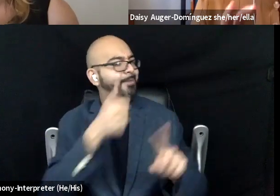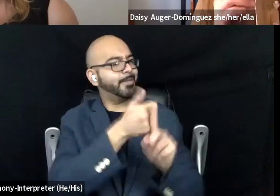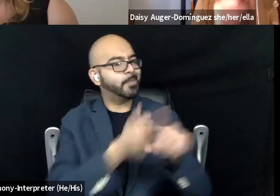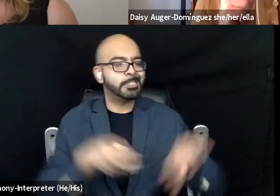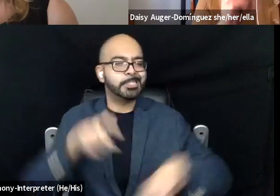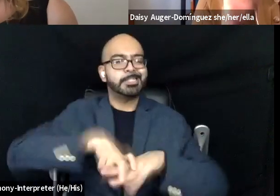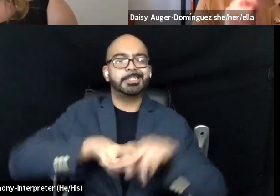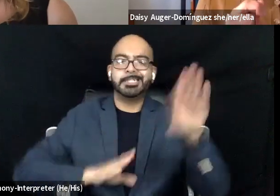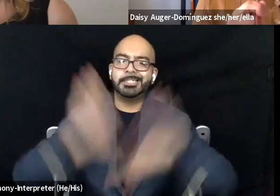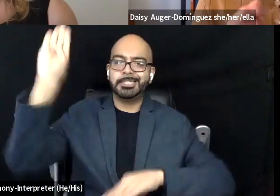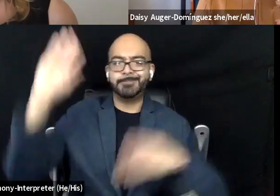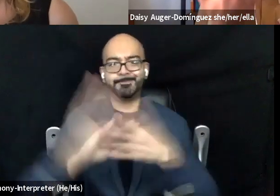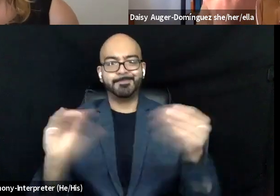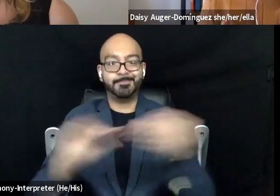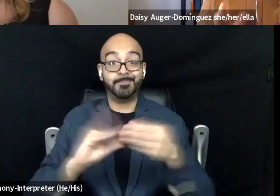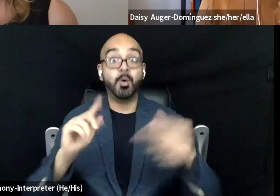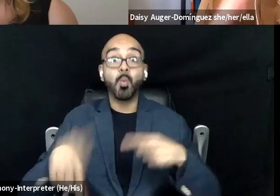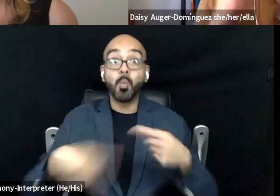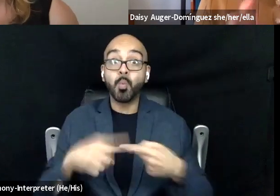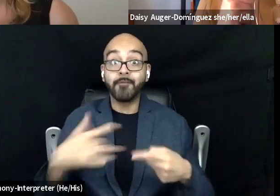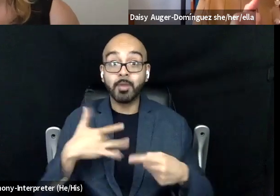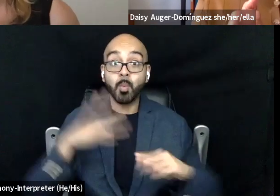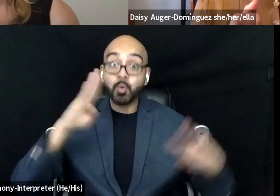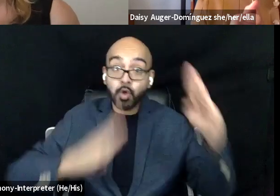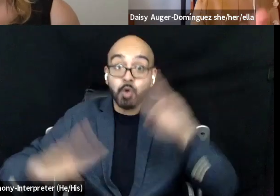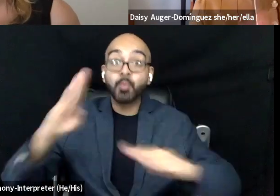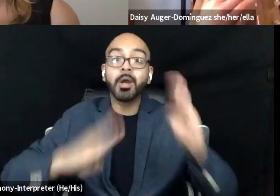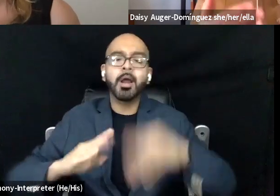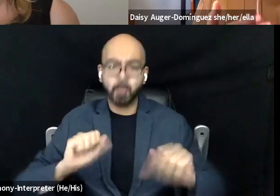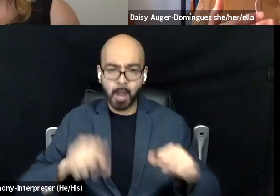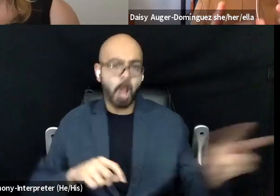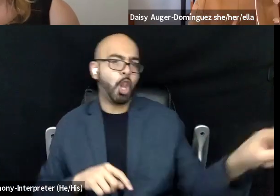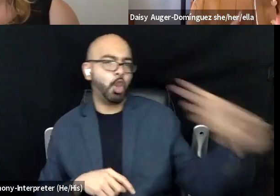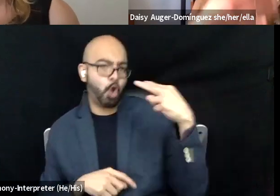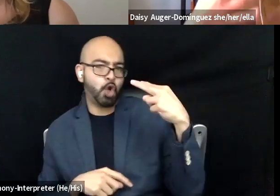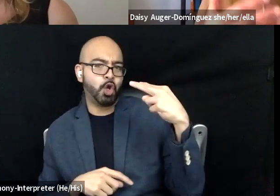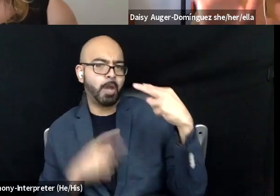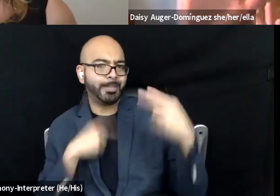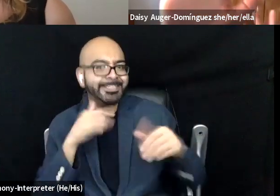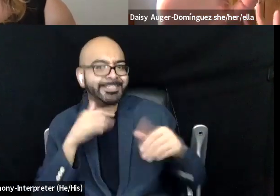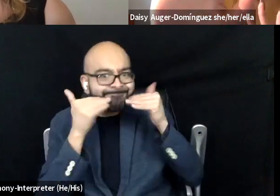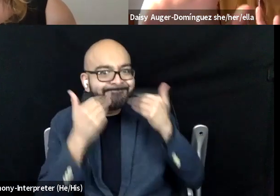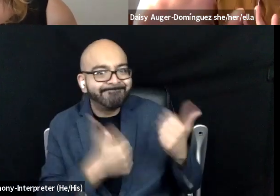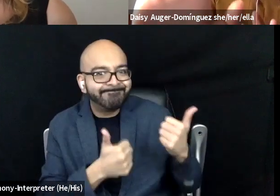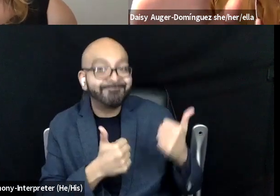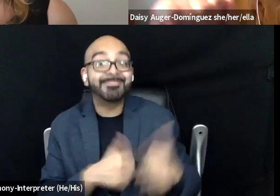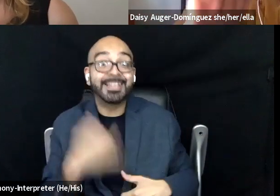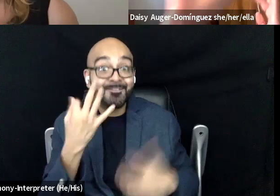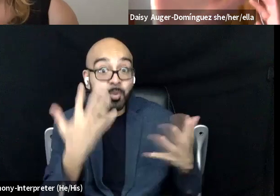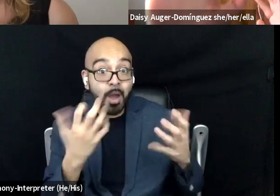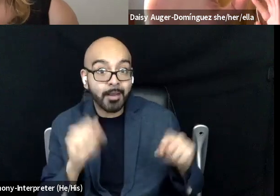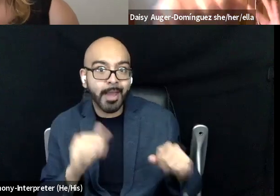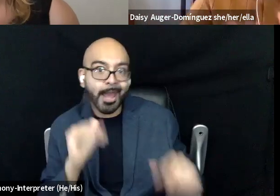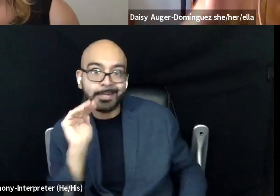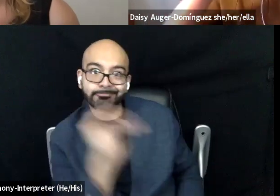something. And when you're worried, look at me and I'm going to be there behind you. And if you want, I can prompt you. And I said, no, don't prompt me. That's